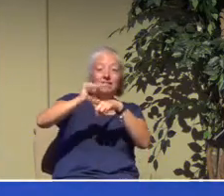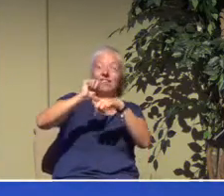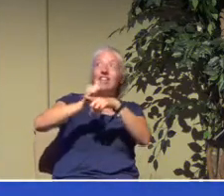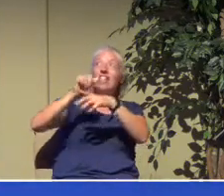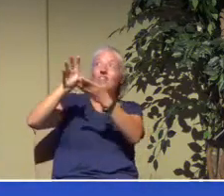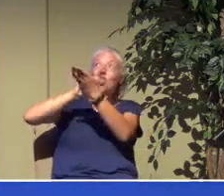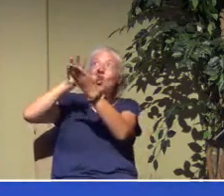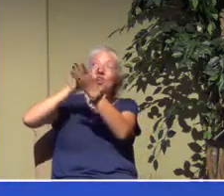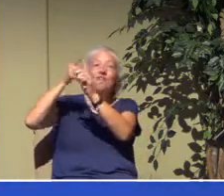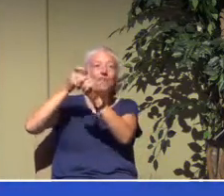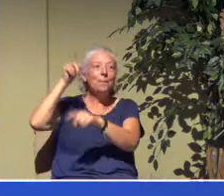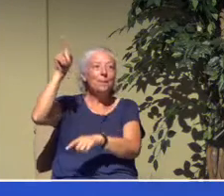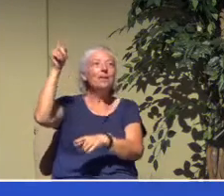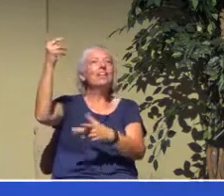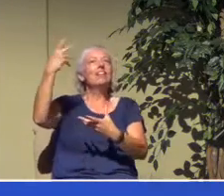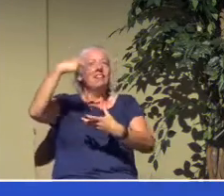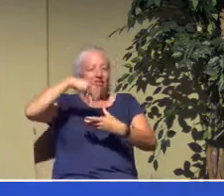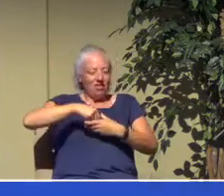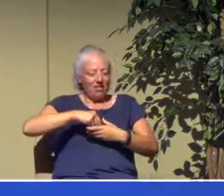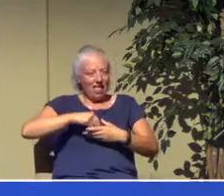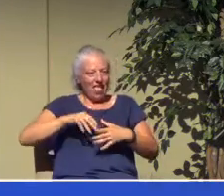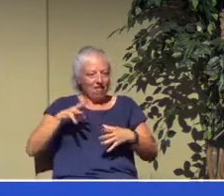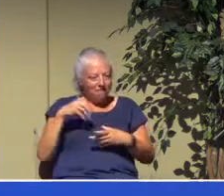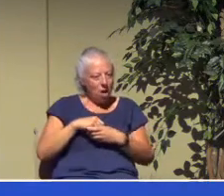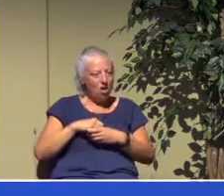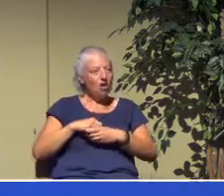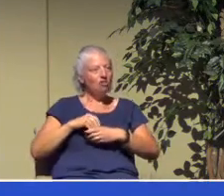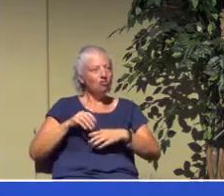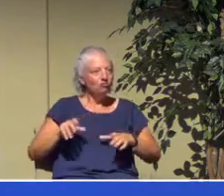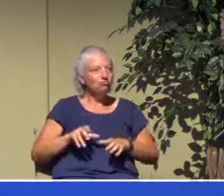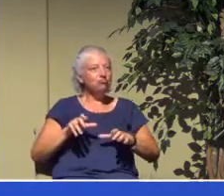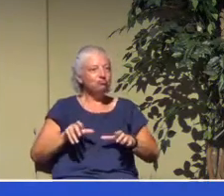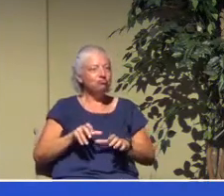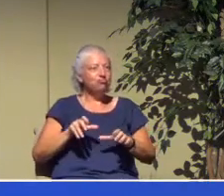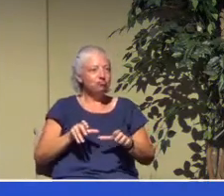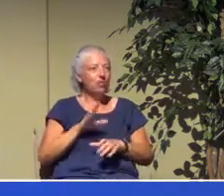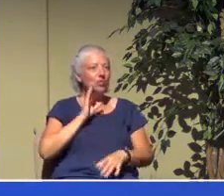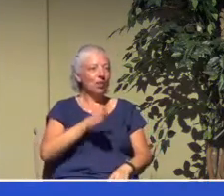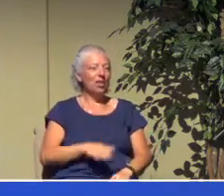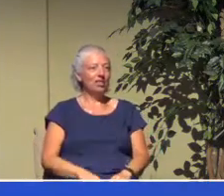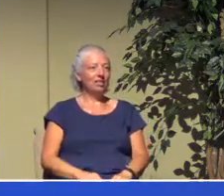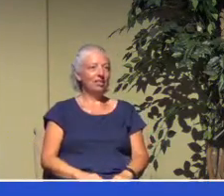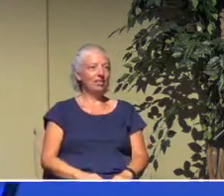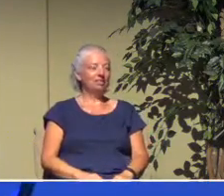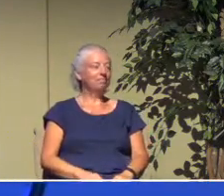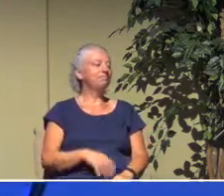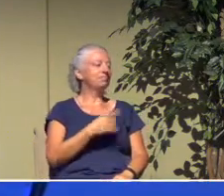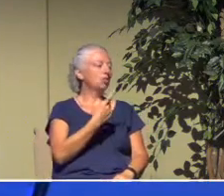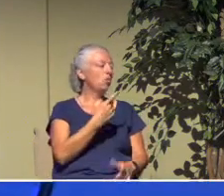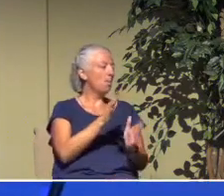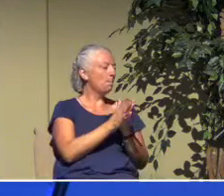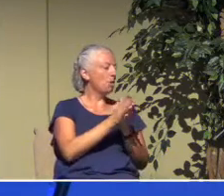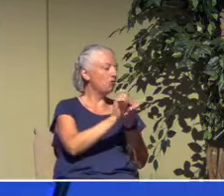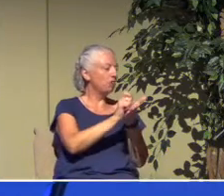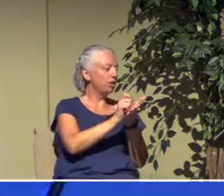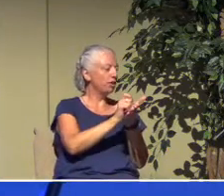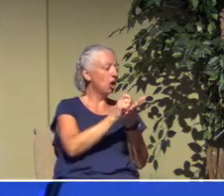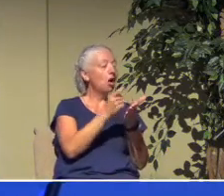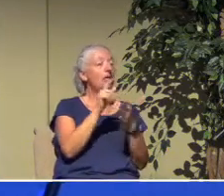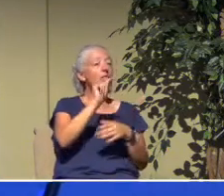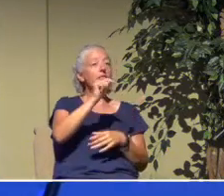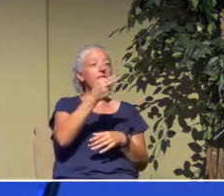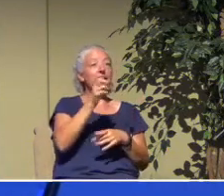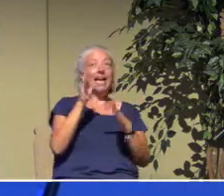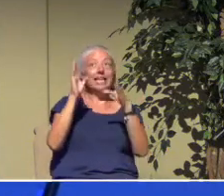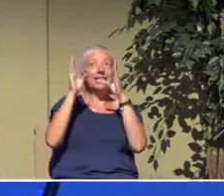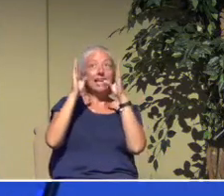will be involved in your life moment by moment. Leighton Ford has written a book called The Attentive Life. We need to be